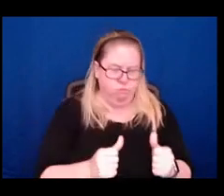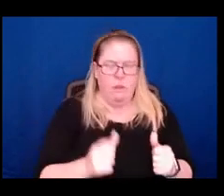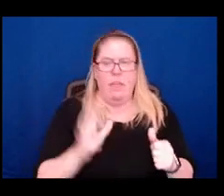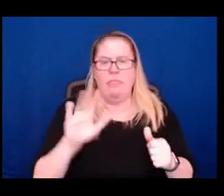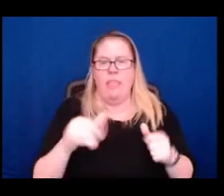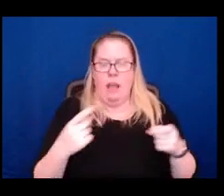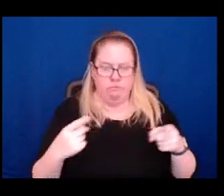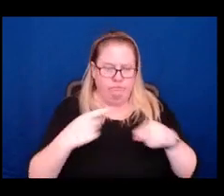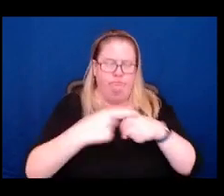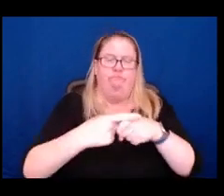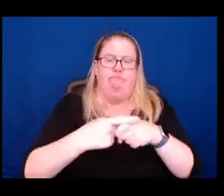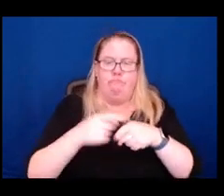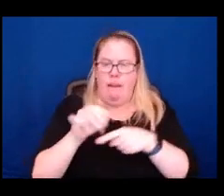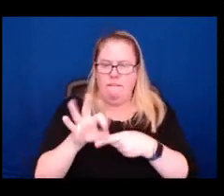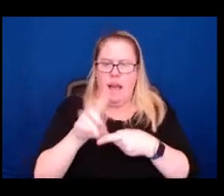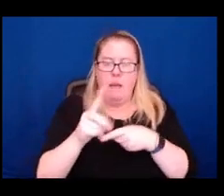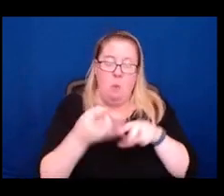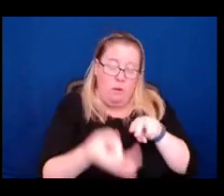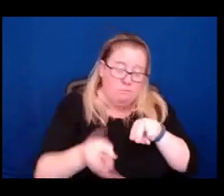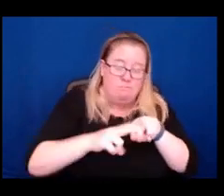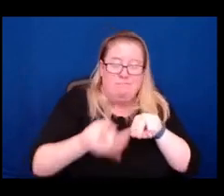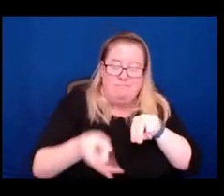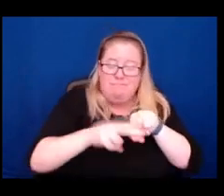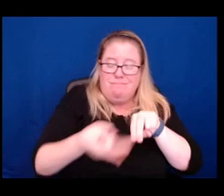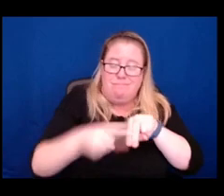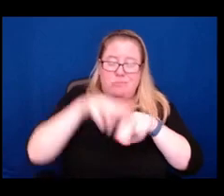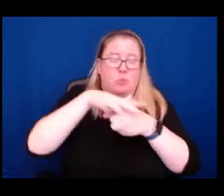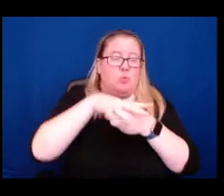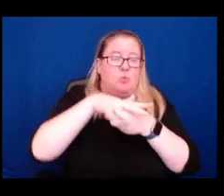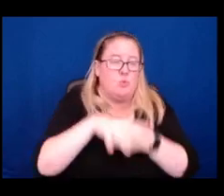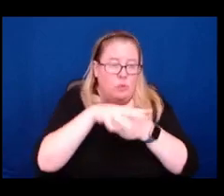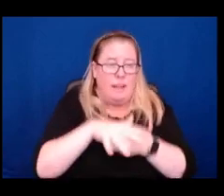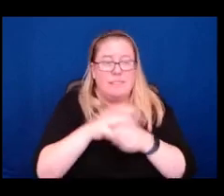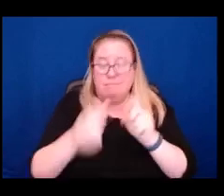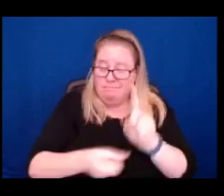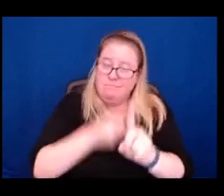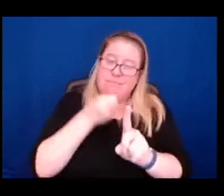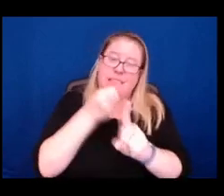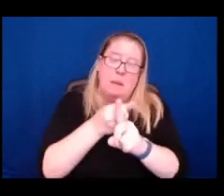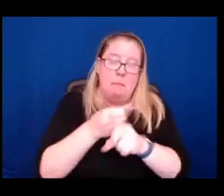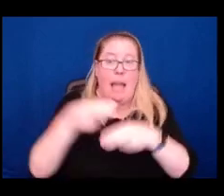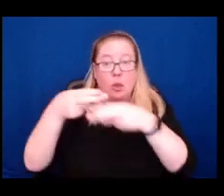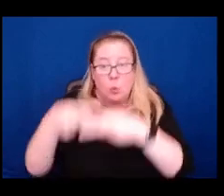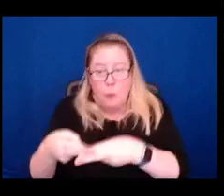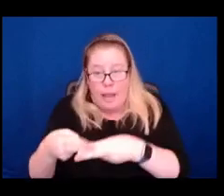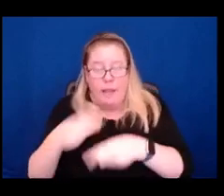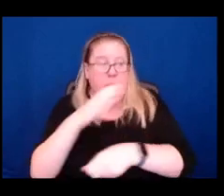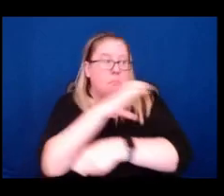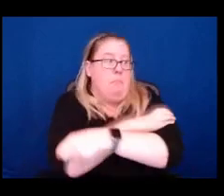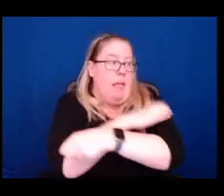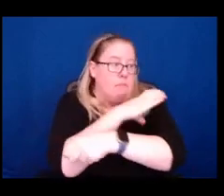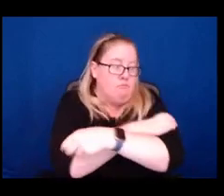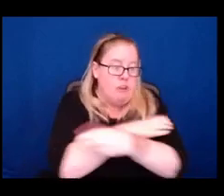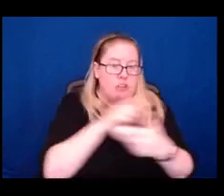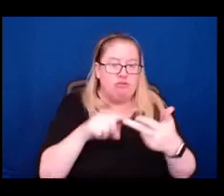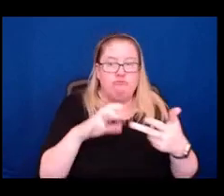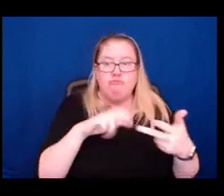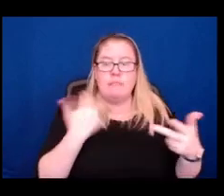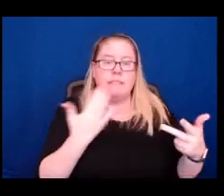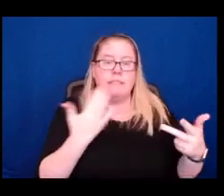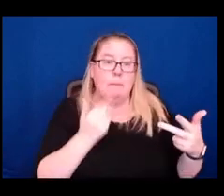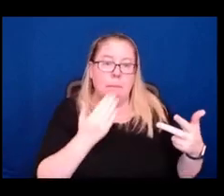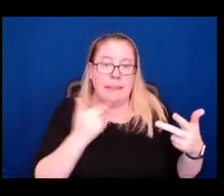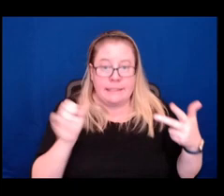that intersection with fibroids that can amplify the stress can actually have an effect on your weight, your blood pressure, your risk